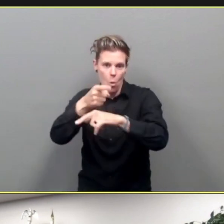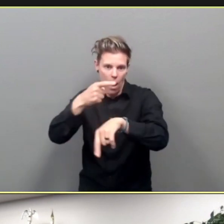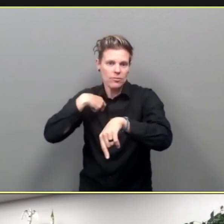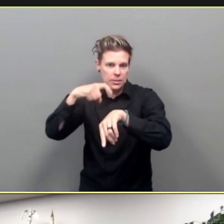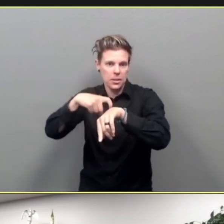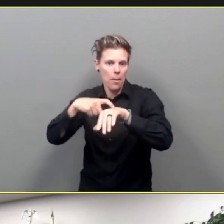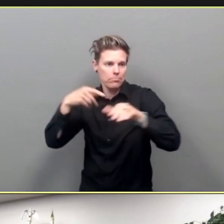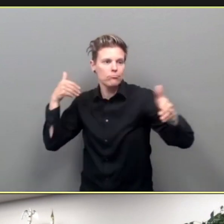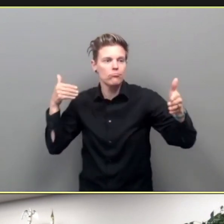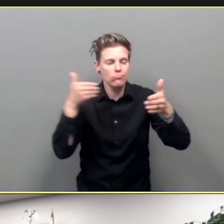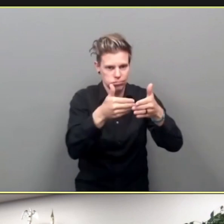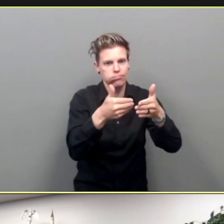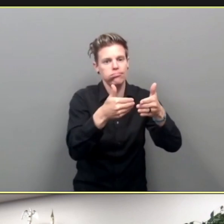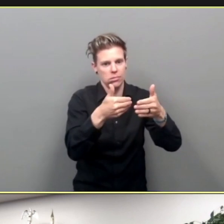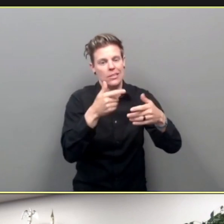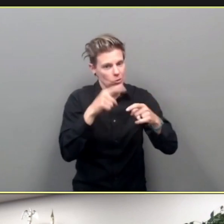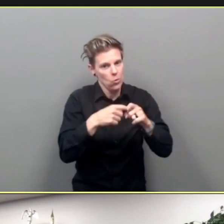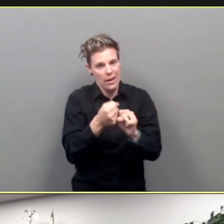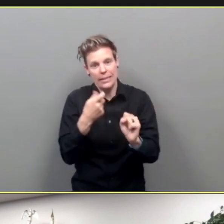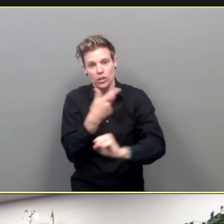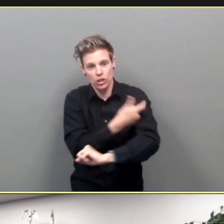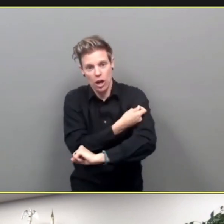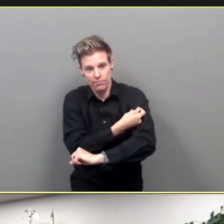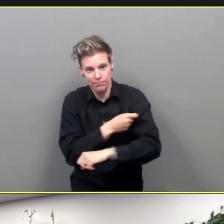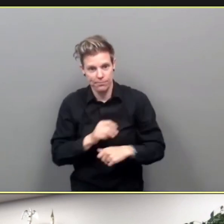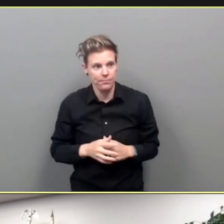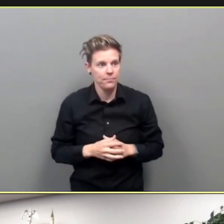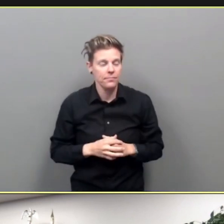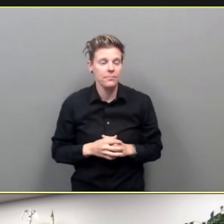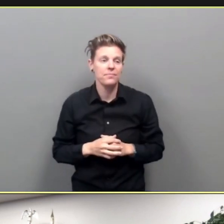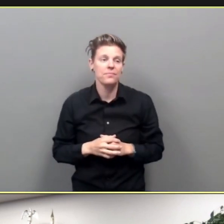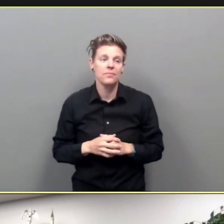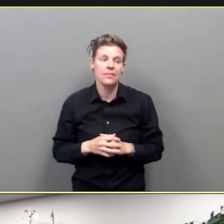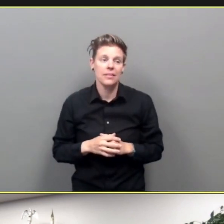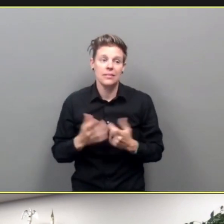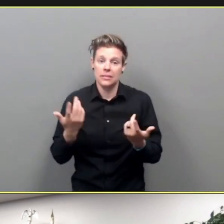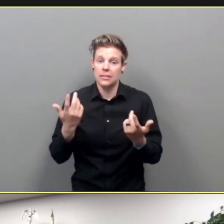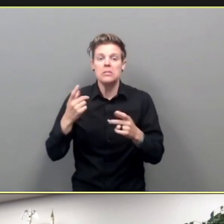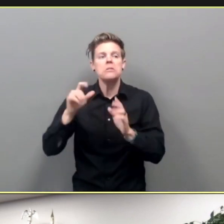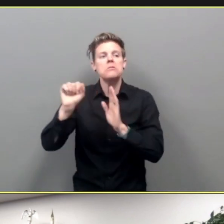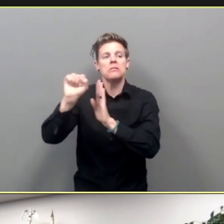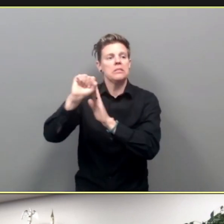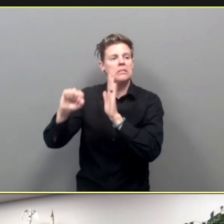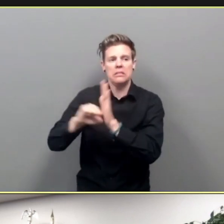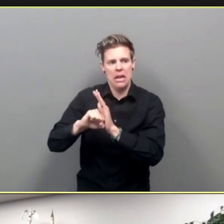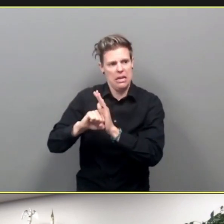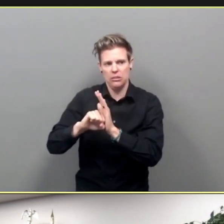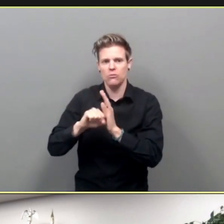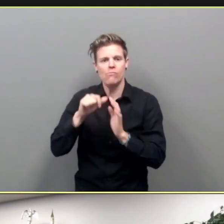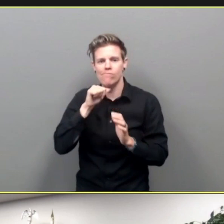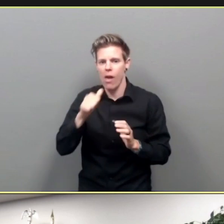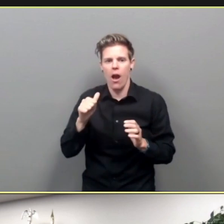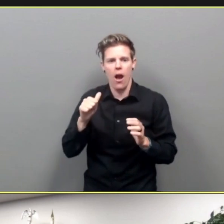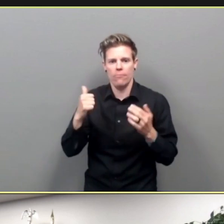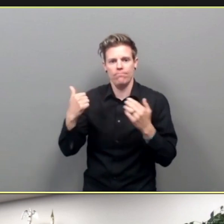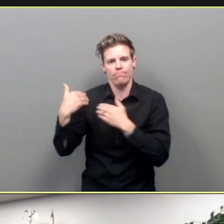What happens, I think, depends on the institution. The state does not regulate that. We regulate the institution not having